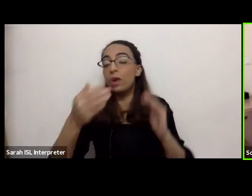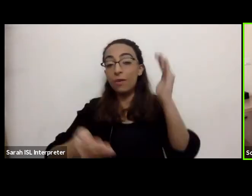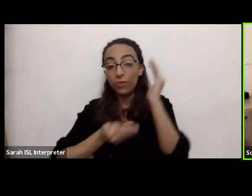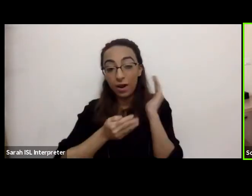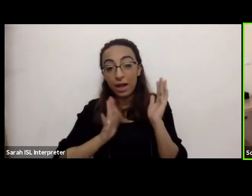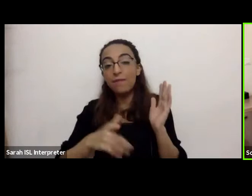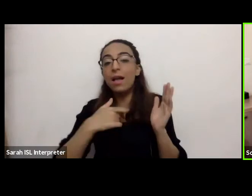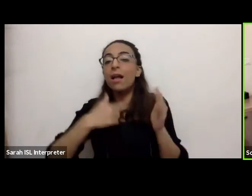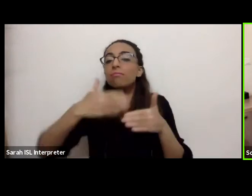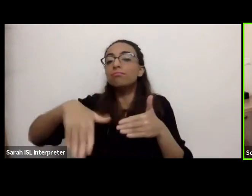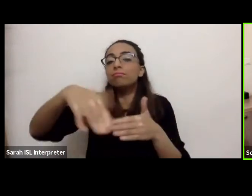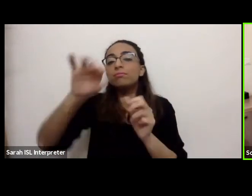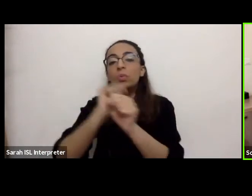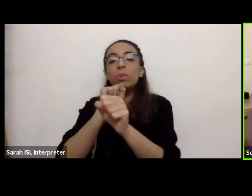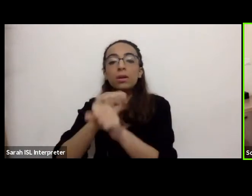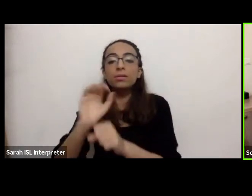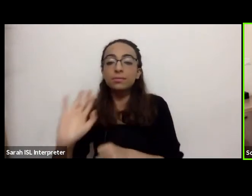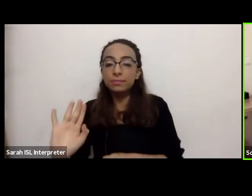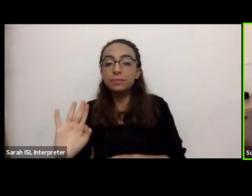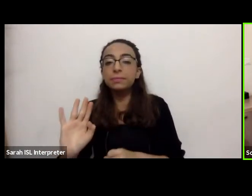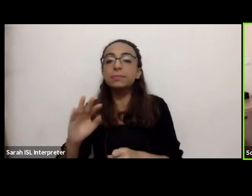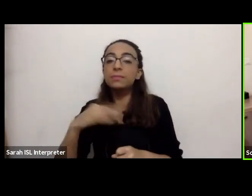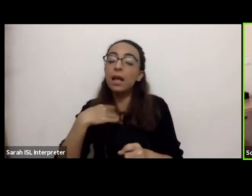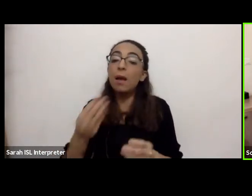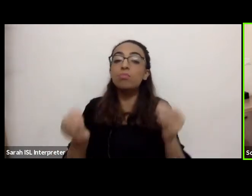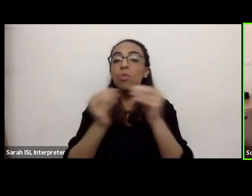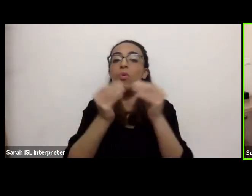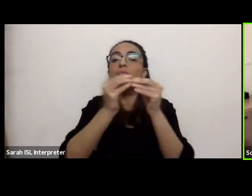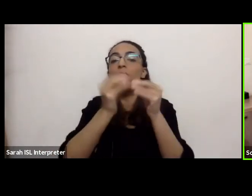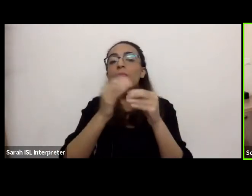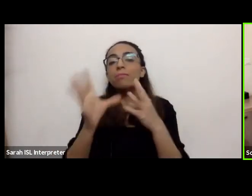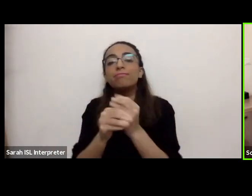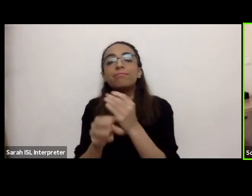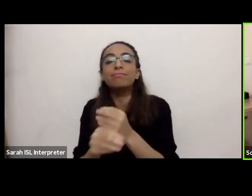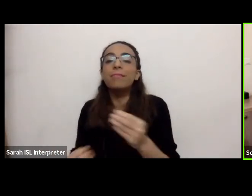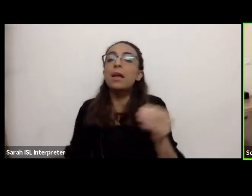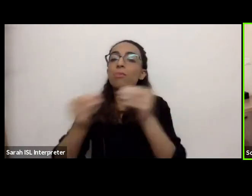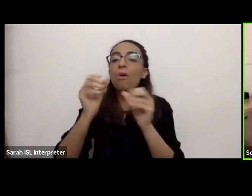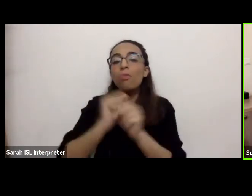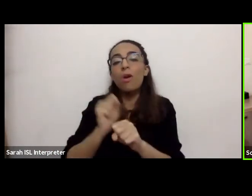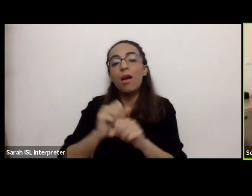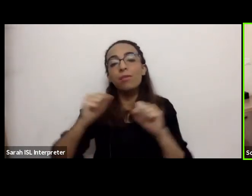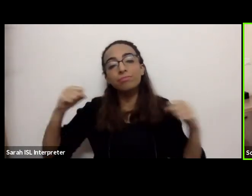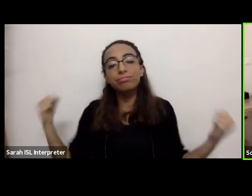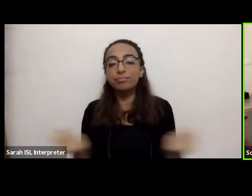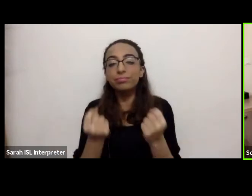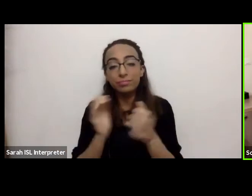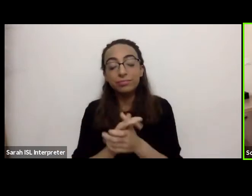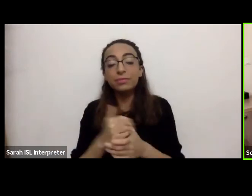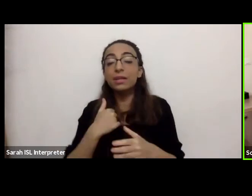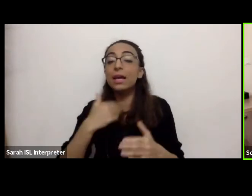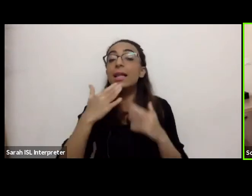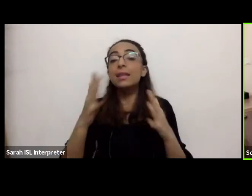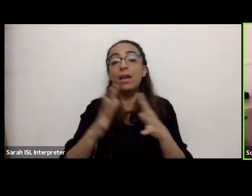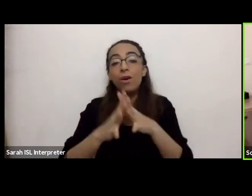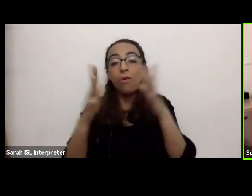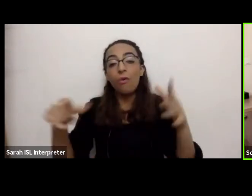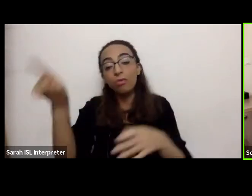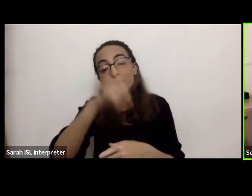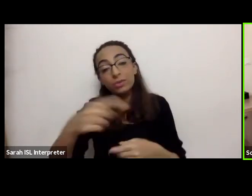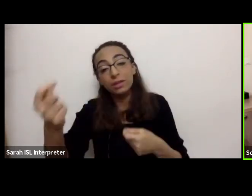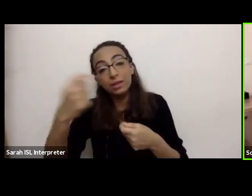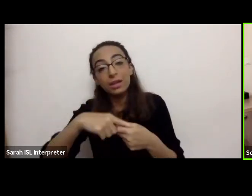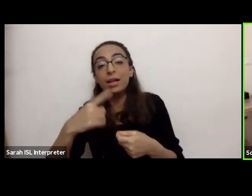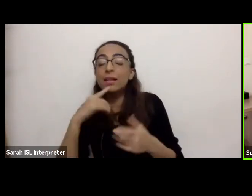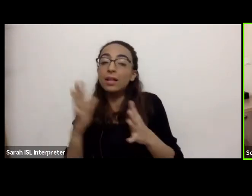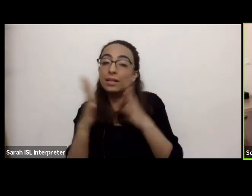enthused to take this further and have many more of their breed come in. So thank you all very much, and as always,